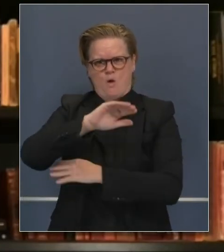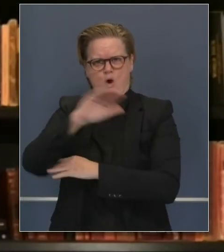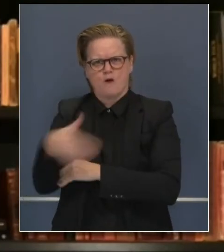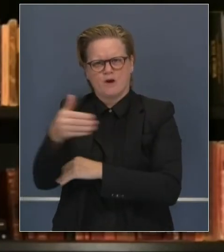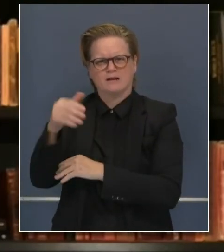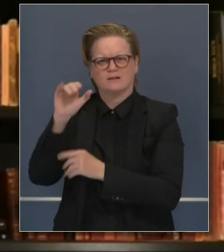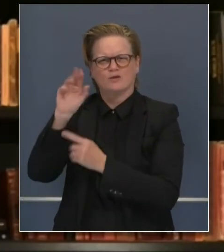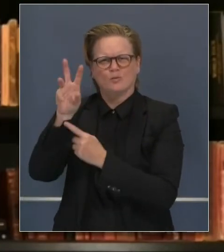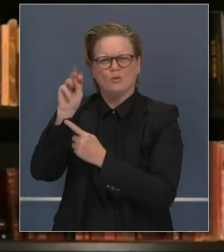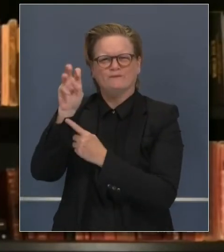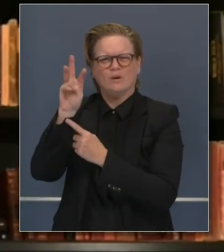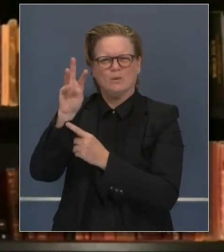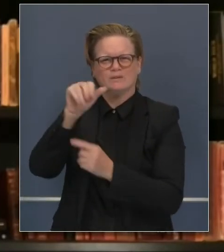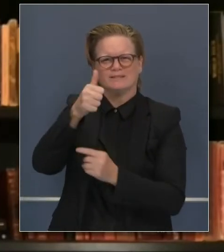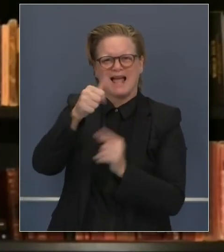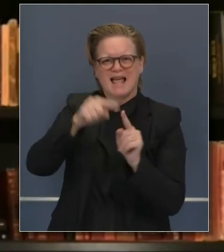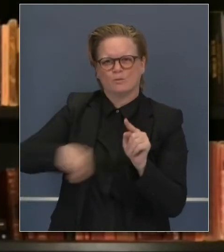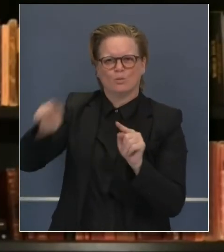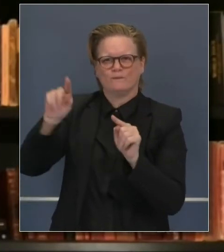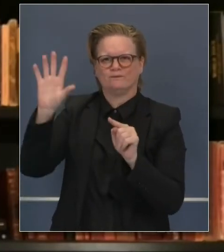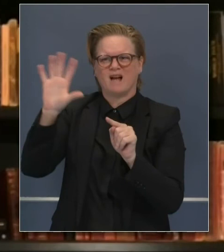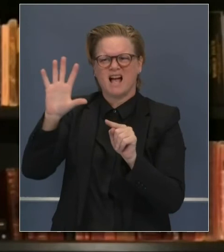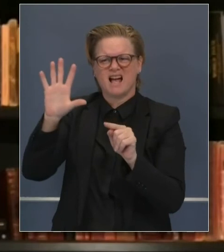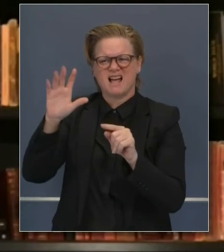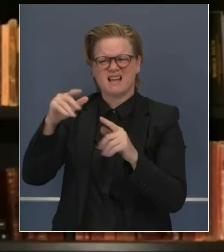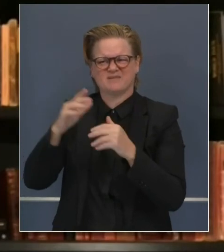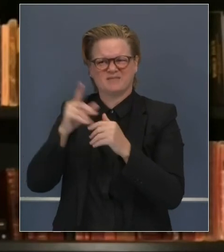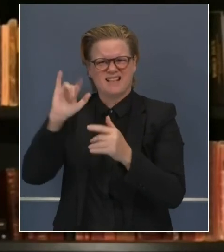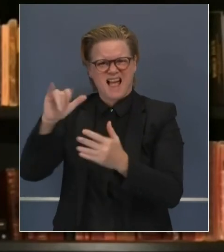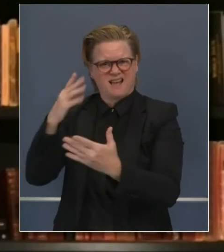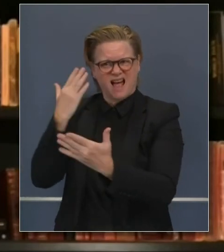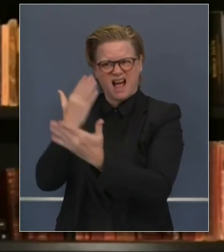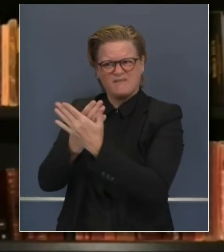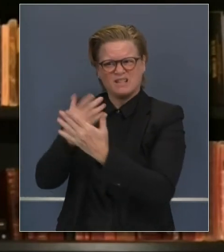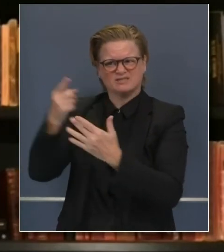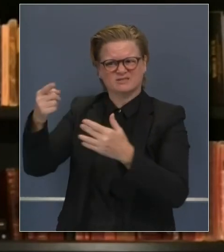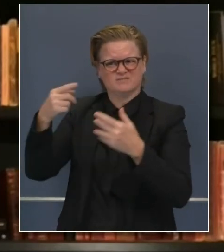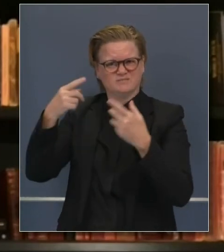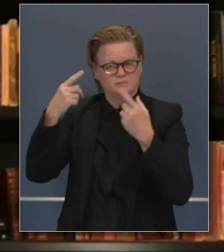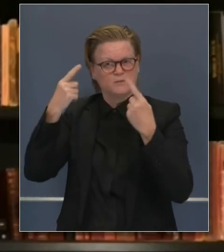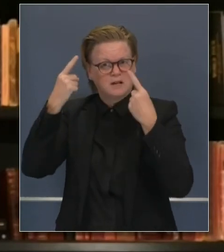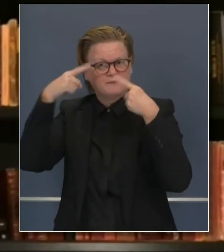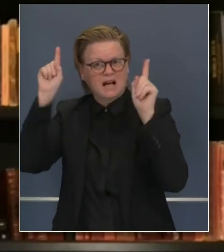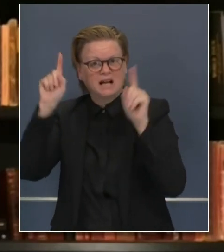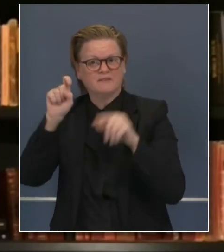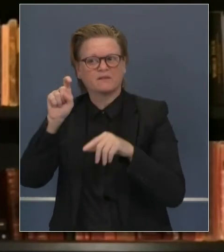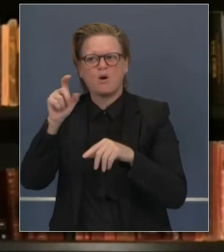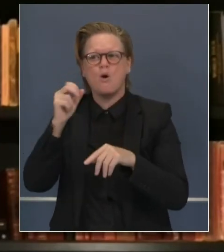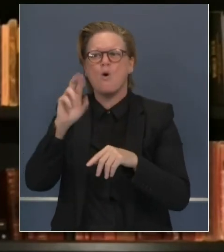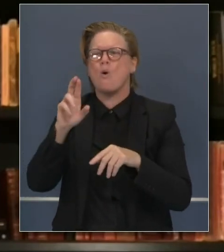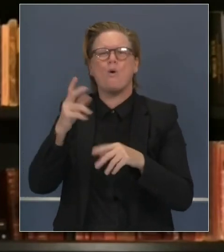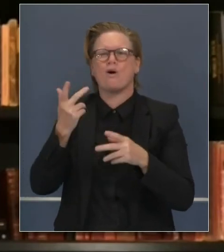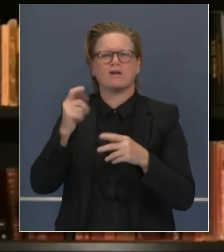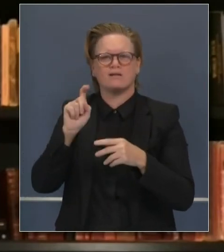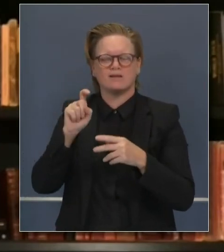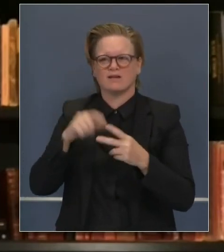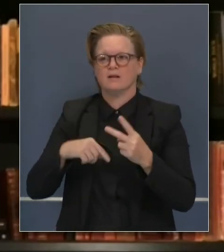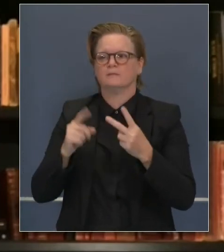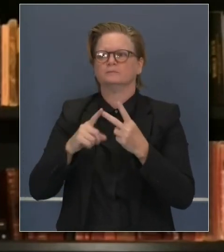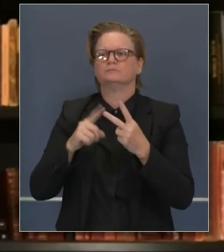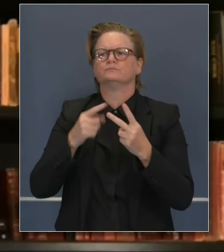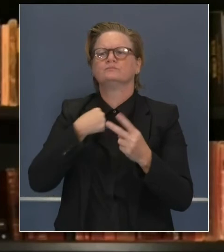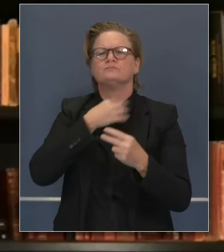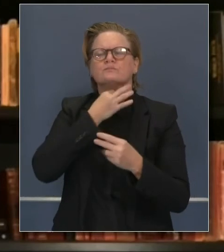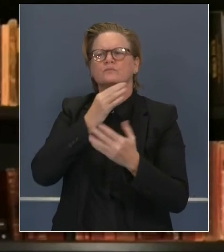order had any positive effect? And then second, I know you've acknowledged that you've lost some moral authority because of the French Laundry